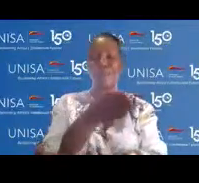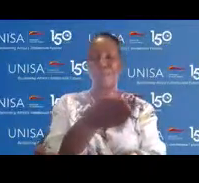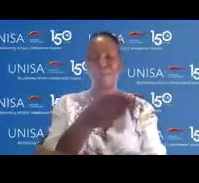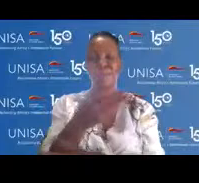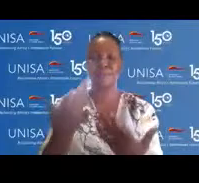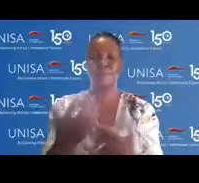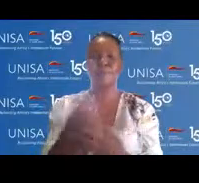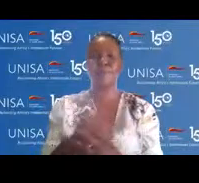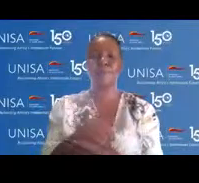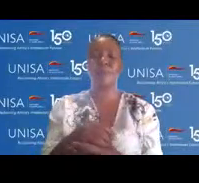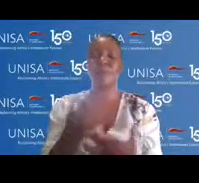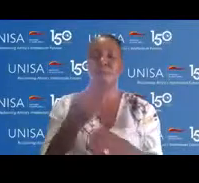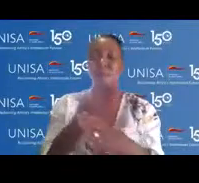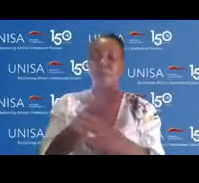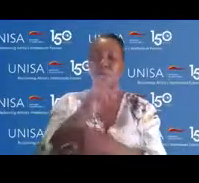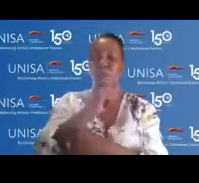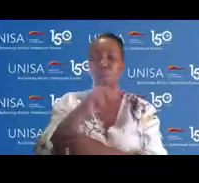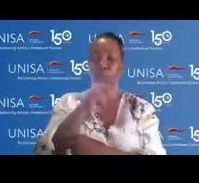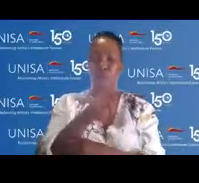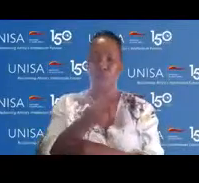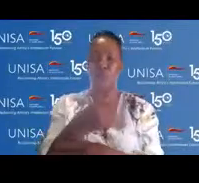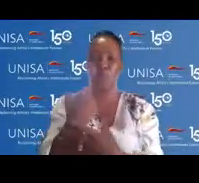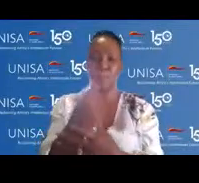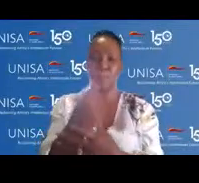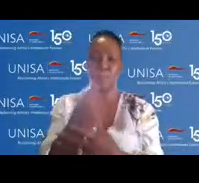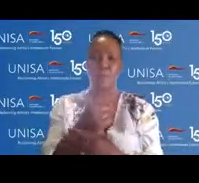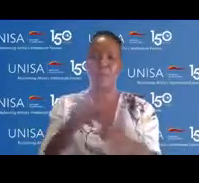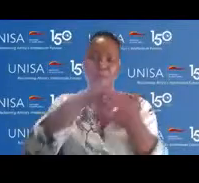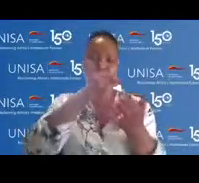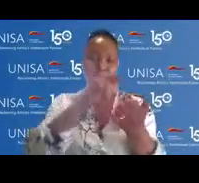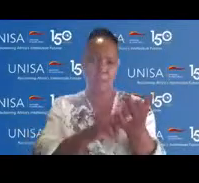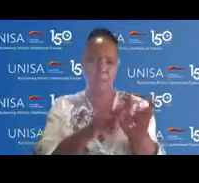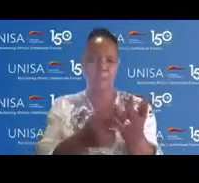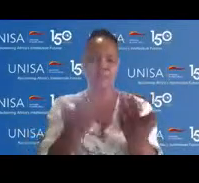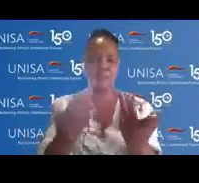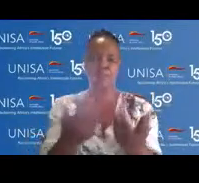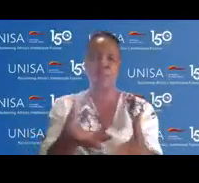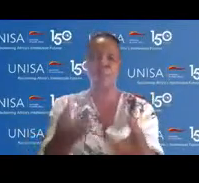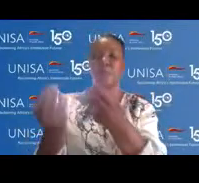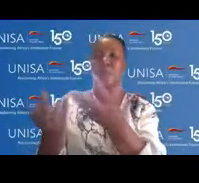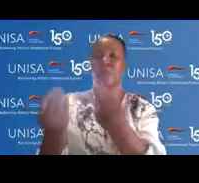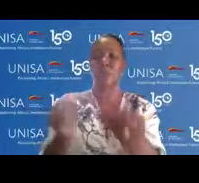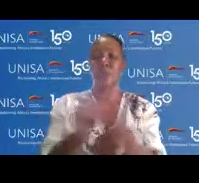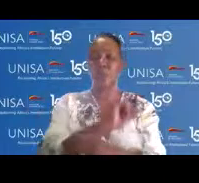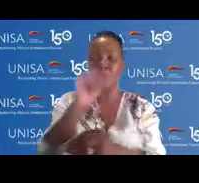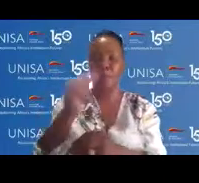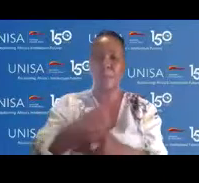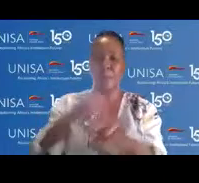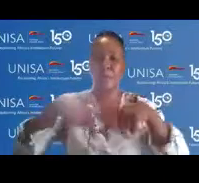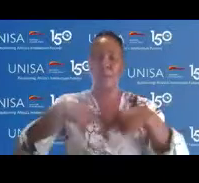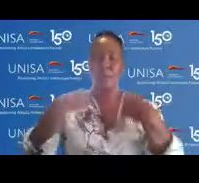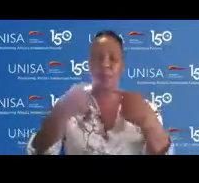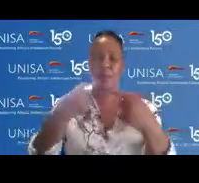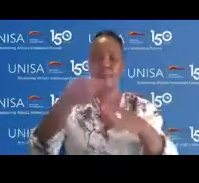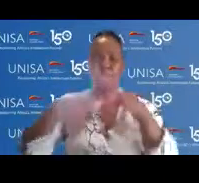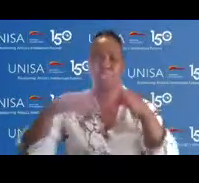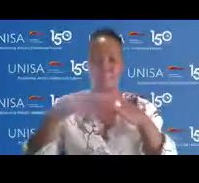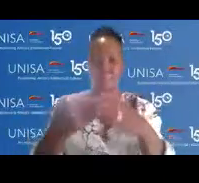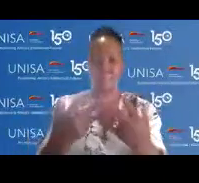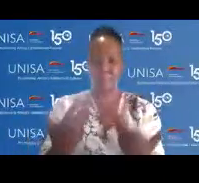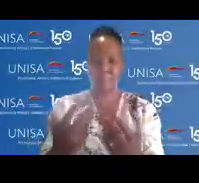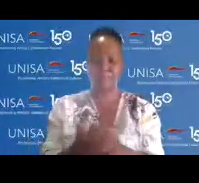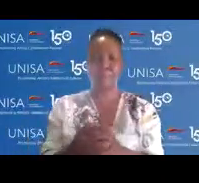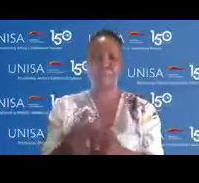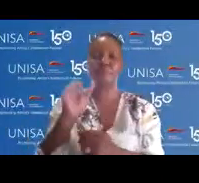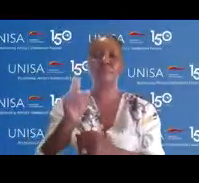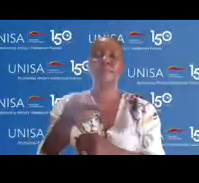make use of the additional features you can get with your My Life email. And also what I want to